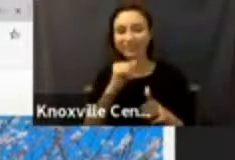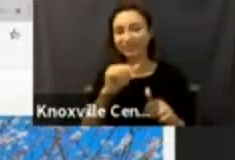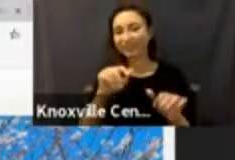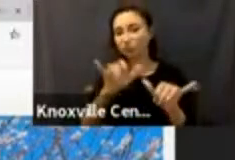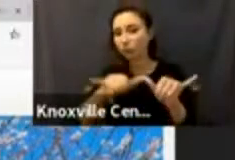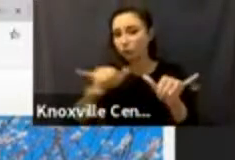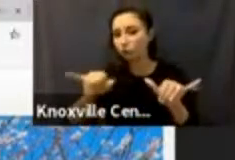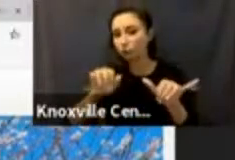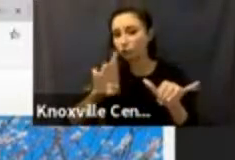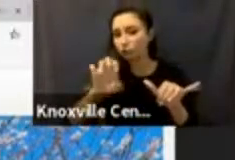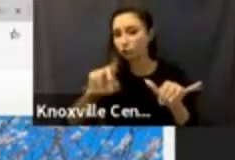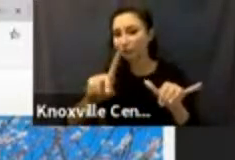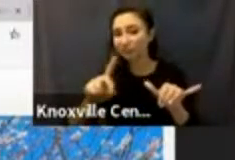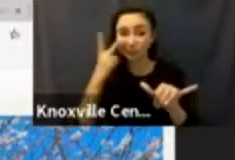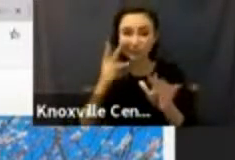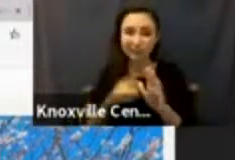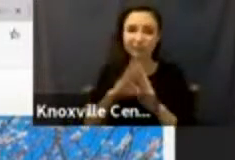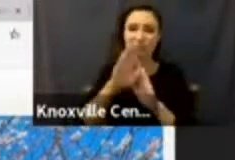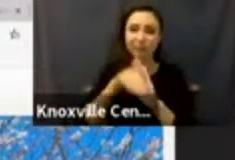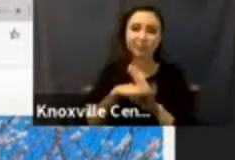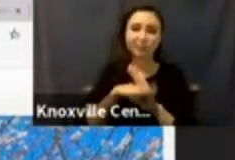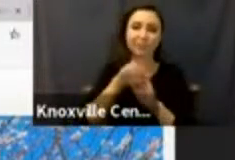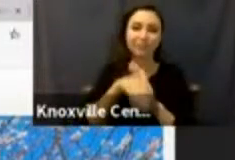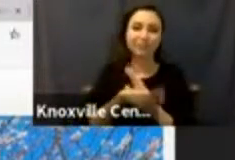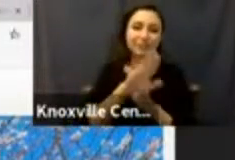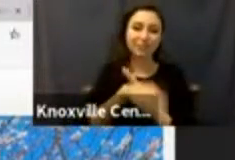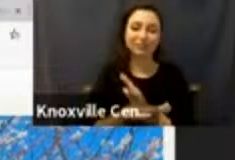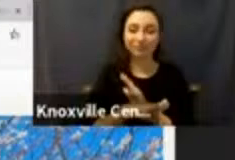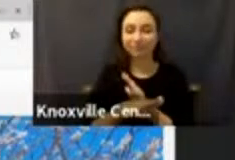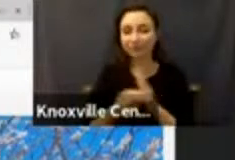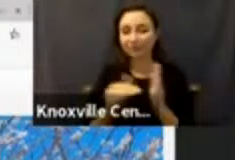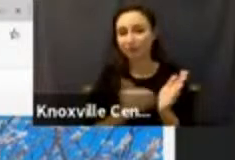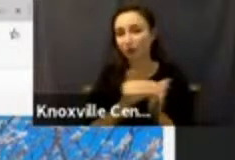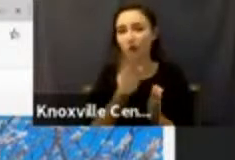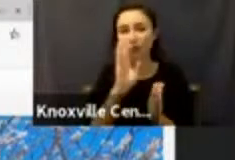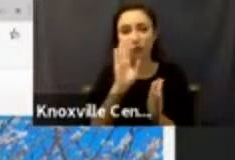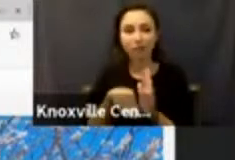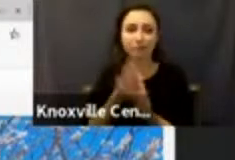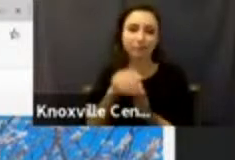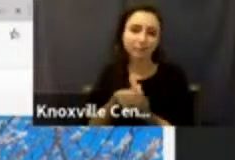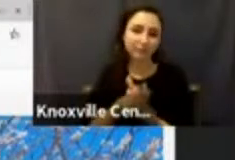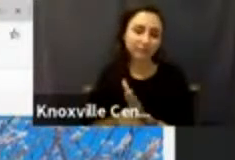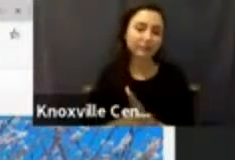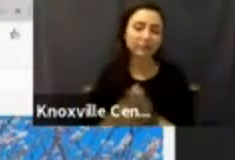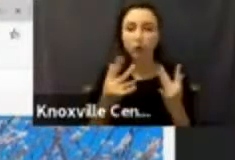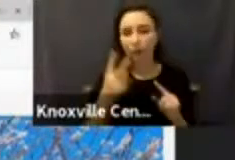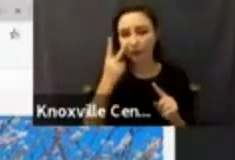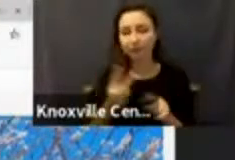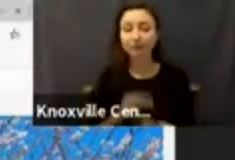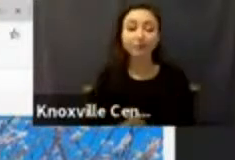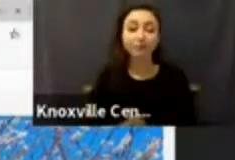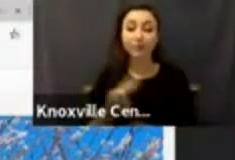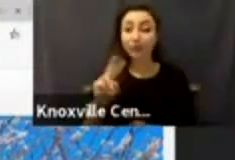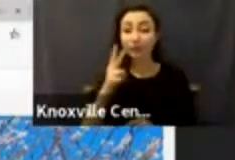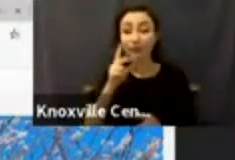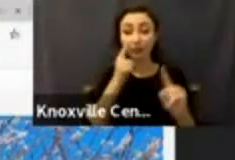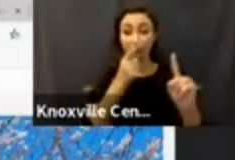up and down. If you look at the daily cases, it definitely goes up and down quite a bit. For our second